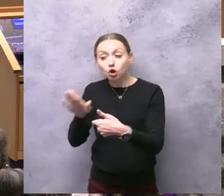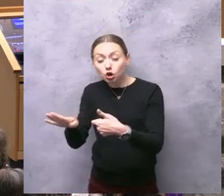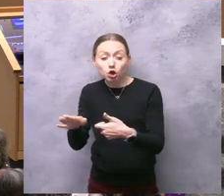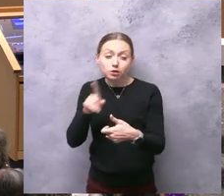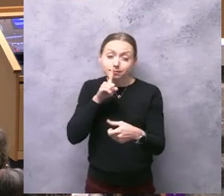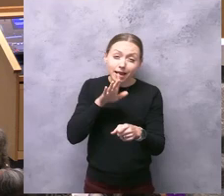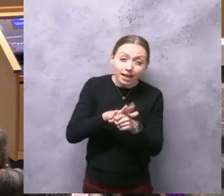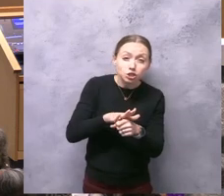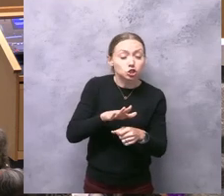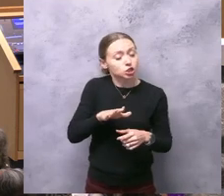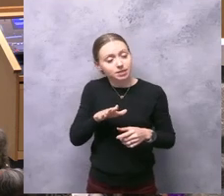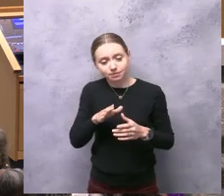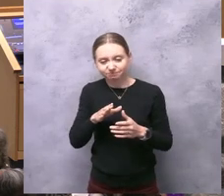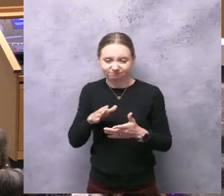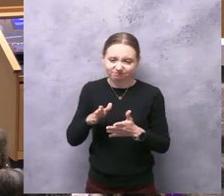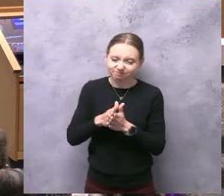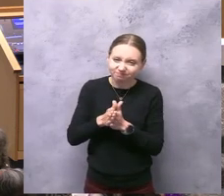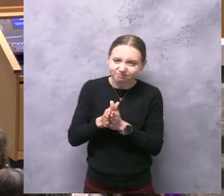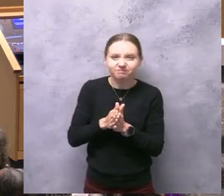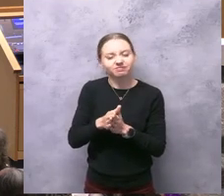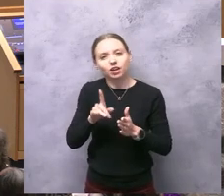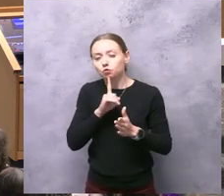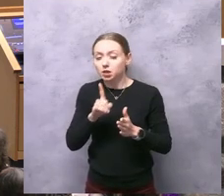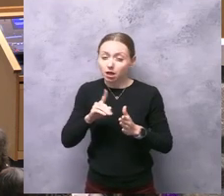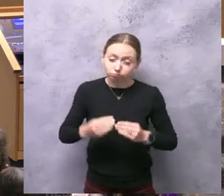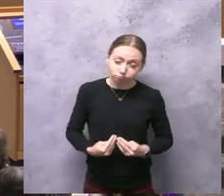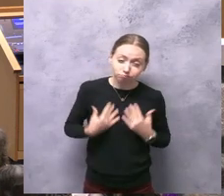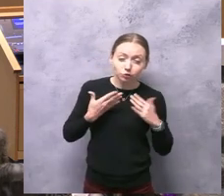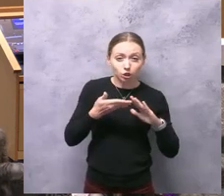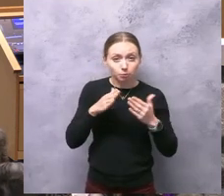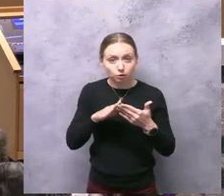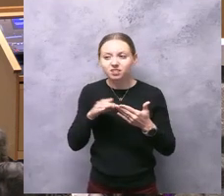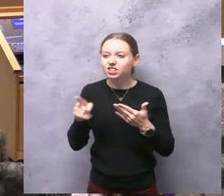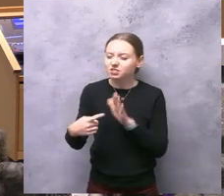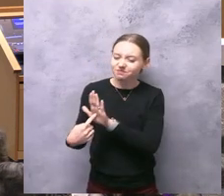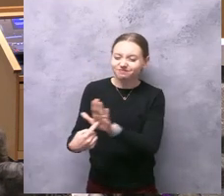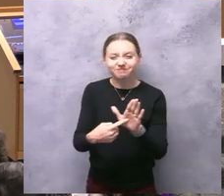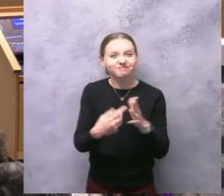community. Ms. Costello embodies the very essence of what it means to bring out the best in others.